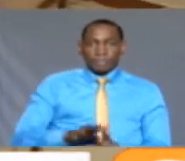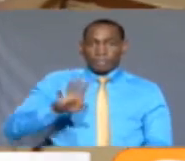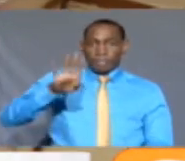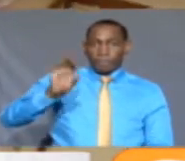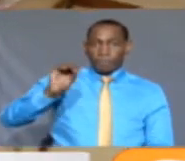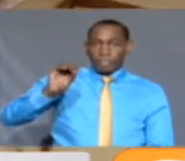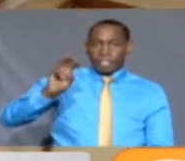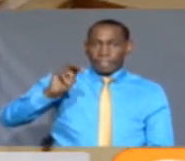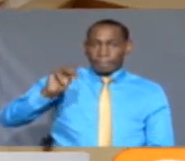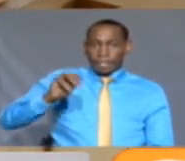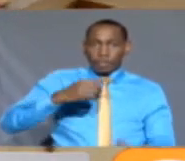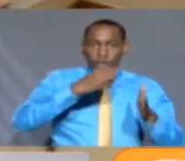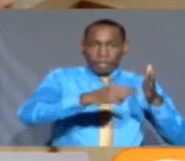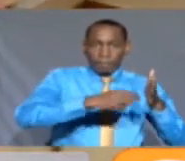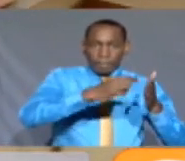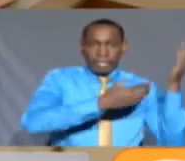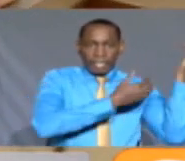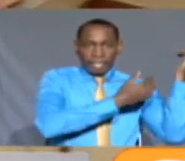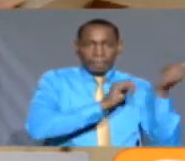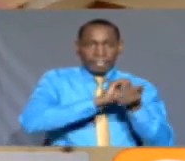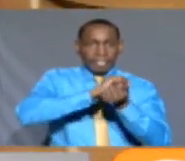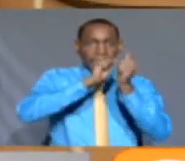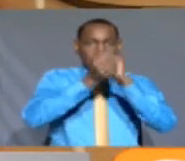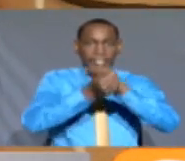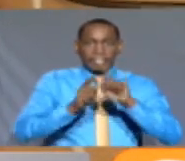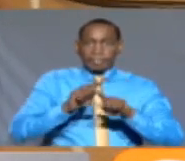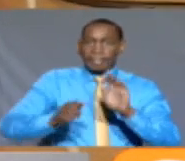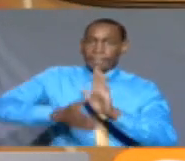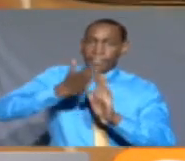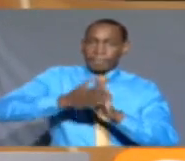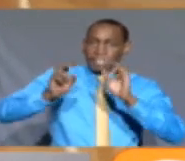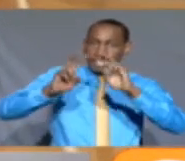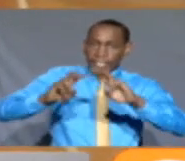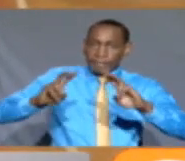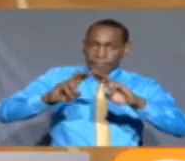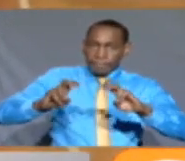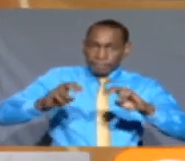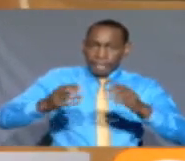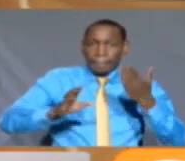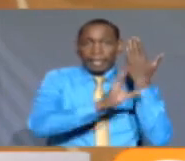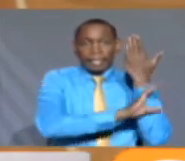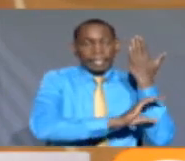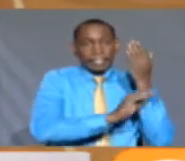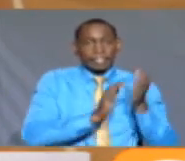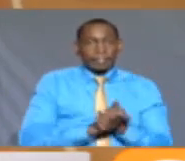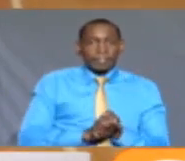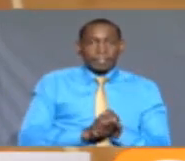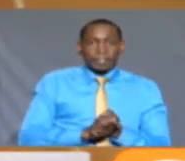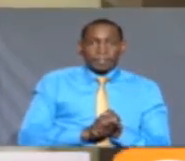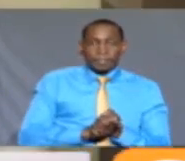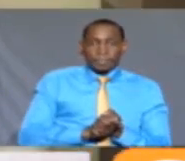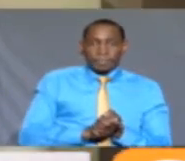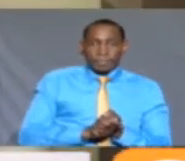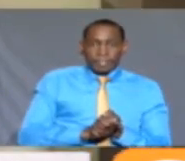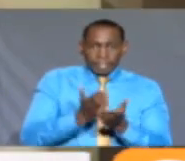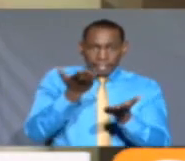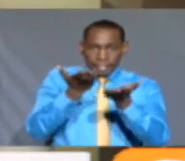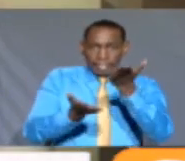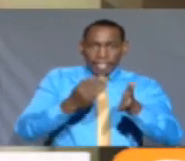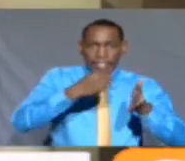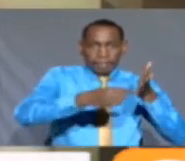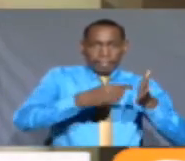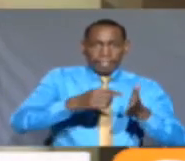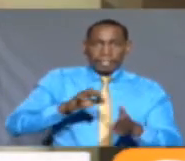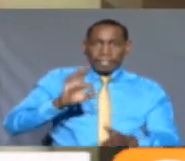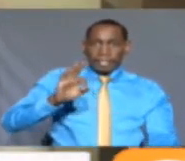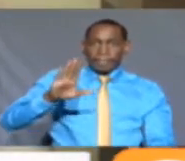The 40 million shilling machine expected to revolutionize and expedite forensic investigations in the country. The Genetic